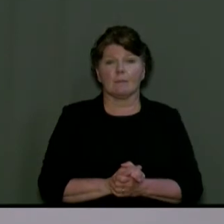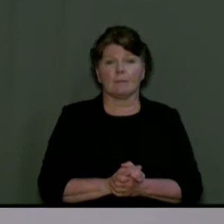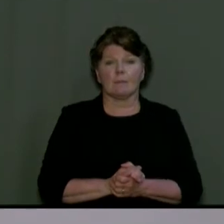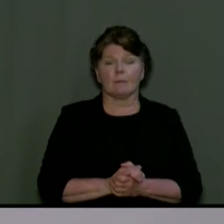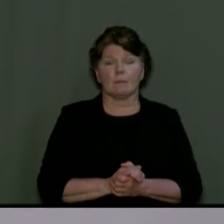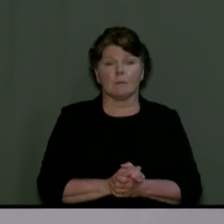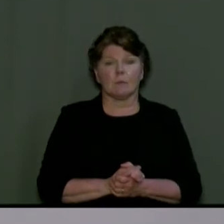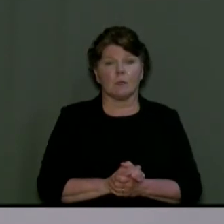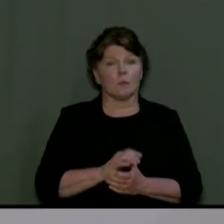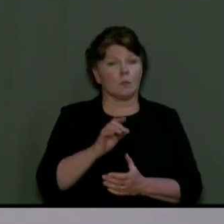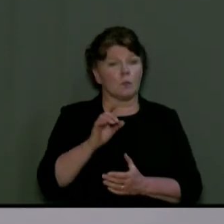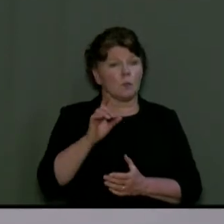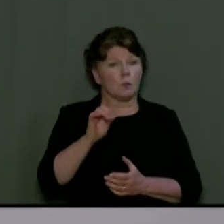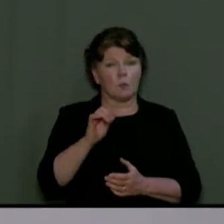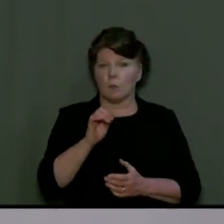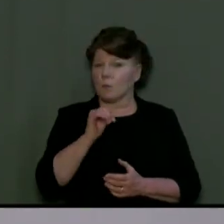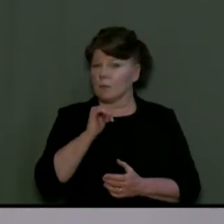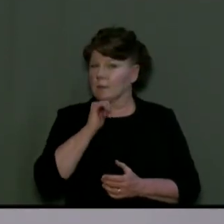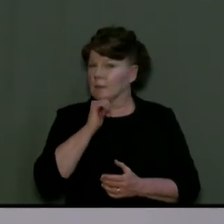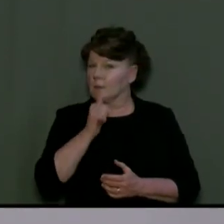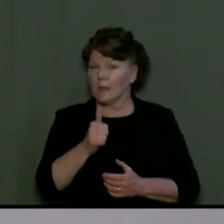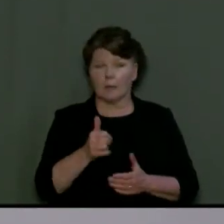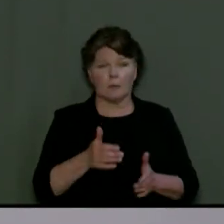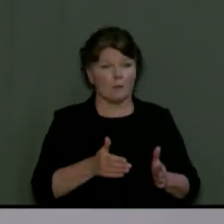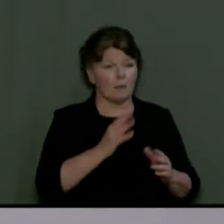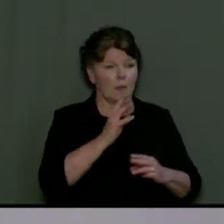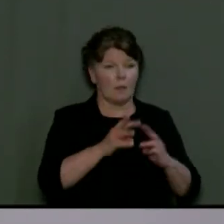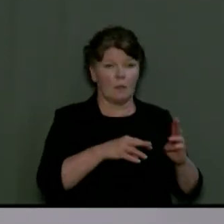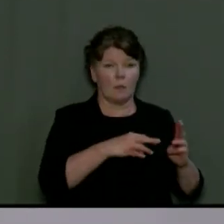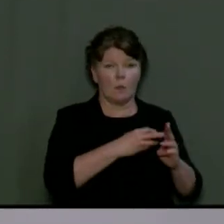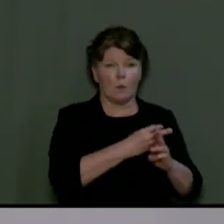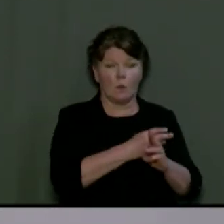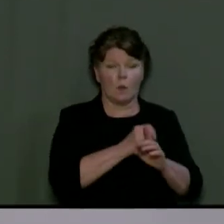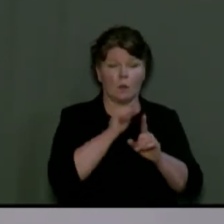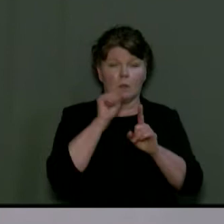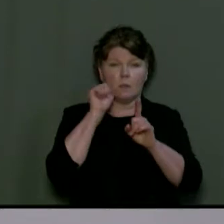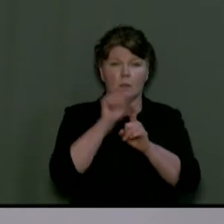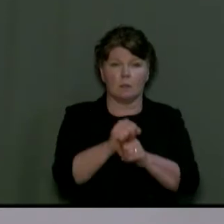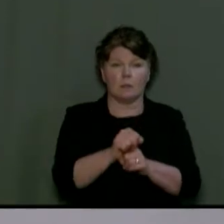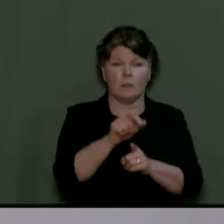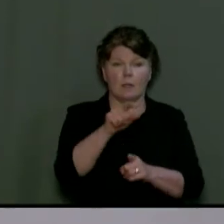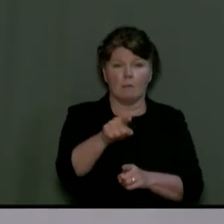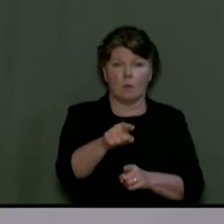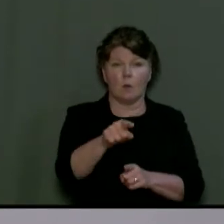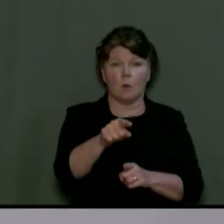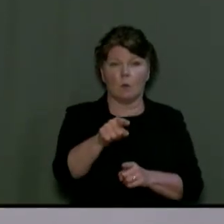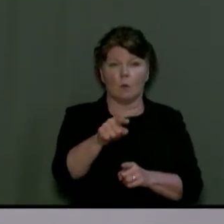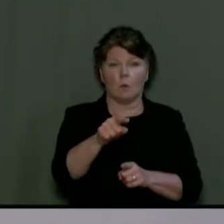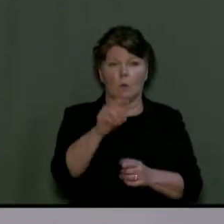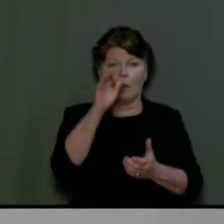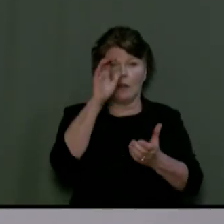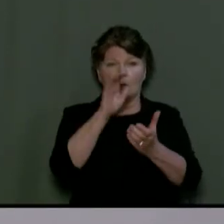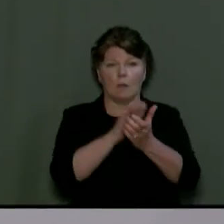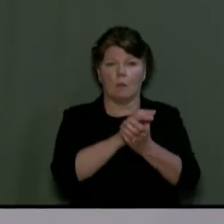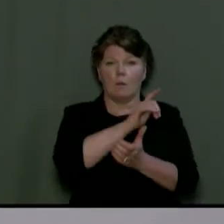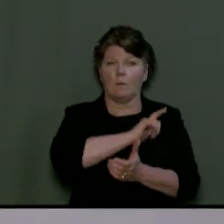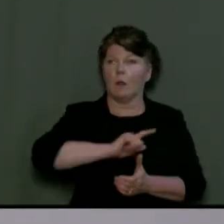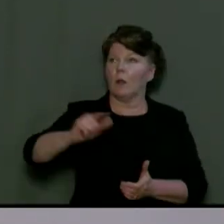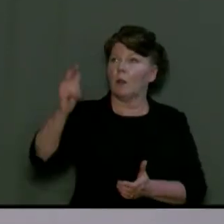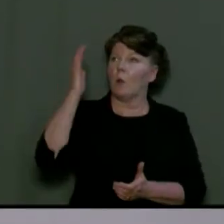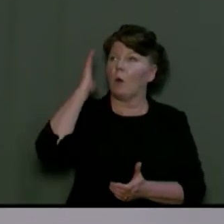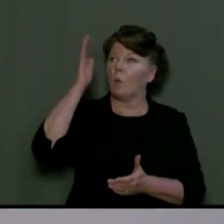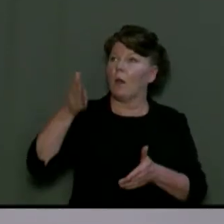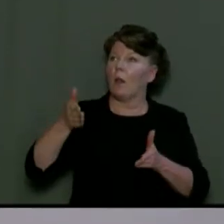Do not let the world deceive you into thinking the Lord is just going to let